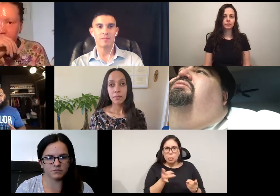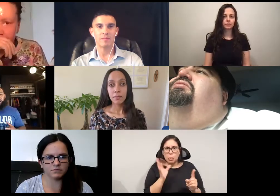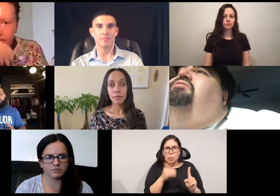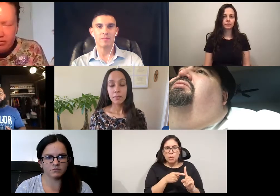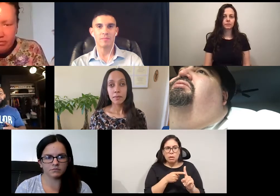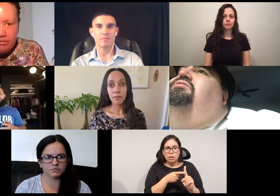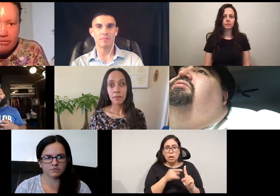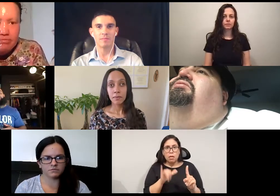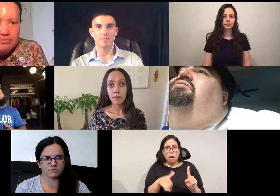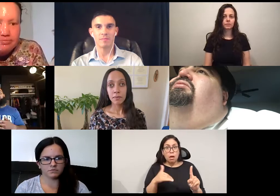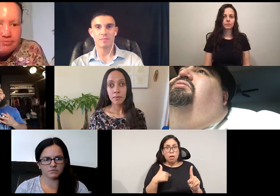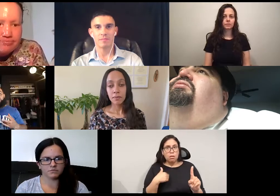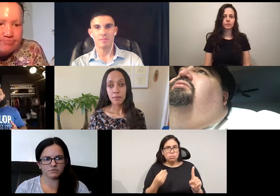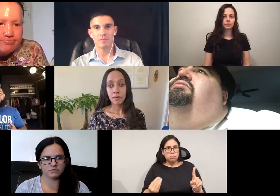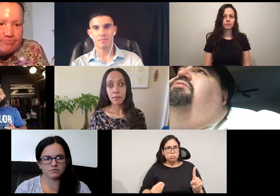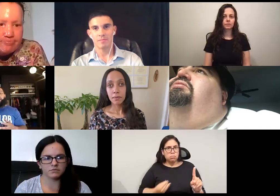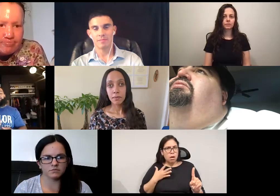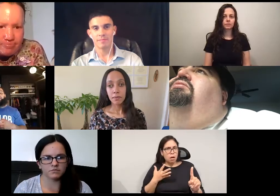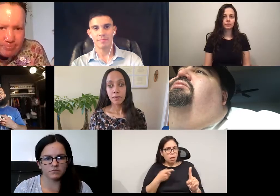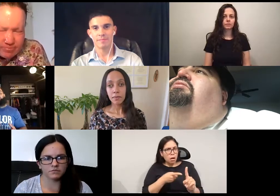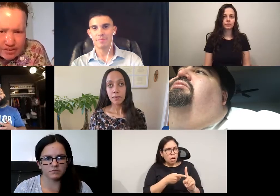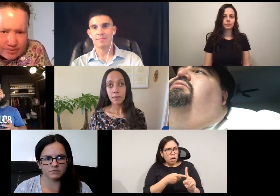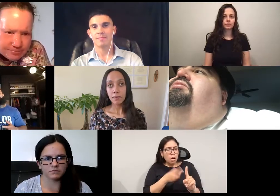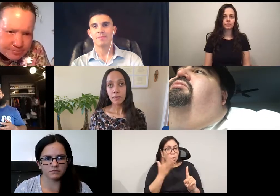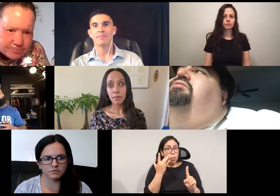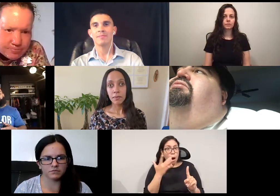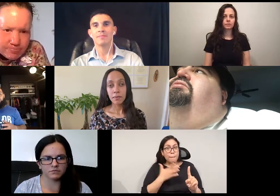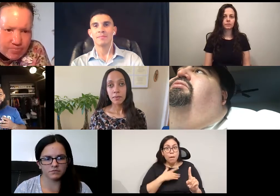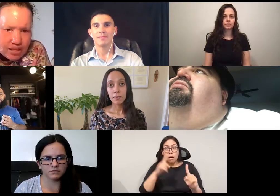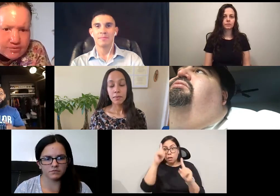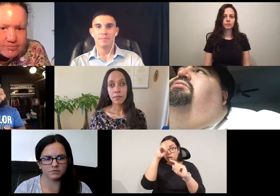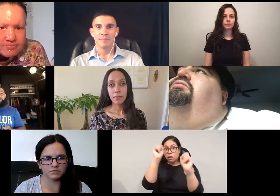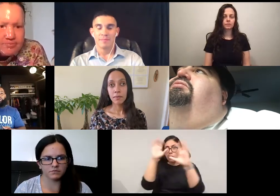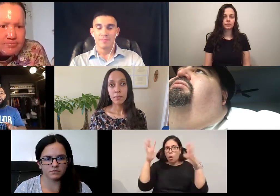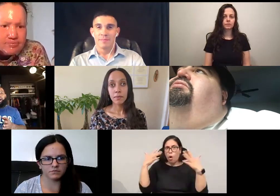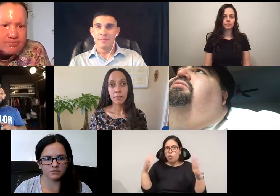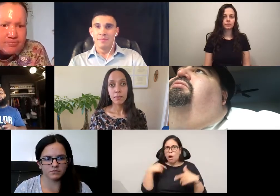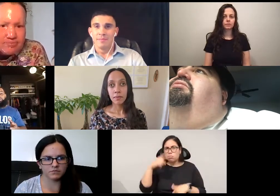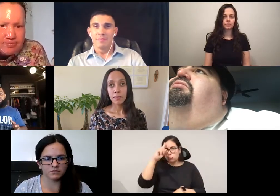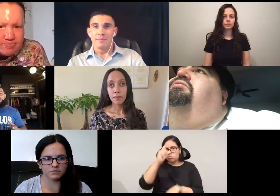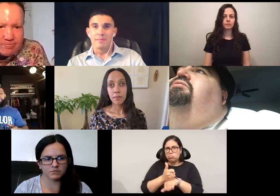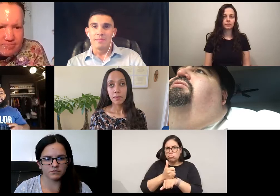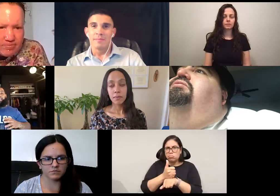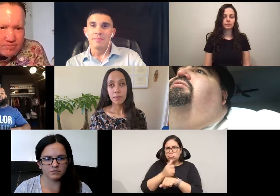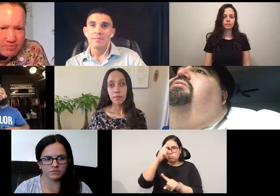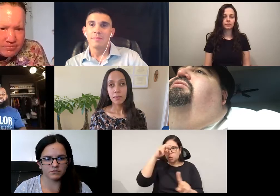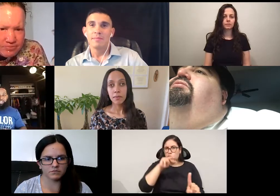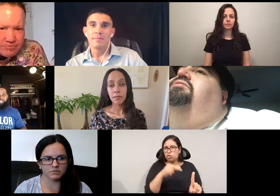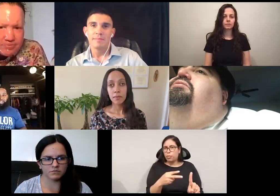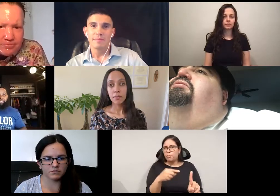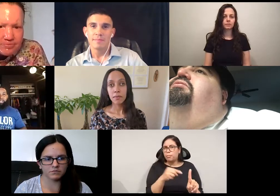is inspiring because they have already had their own perception of what they would do or how they would be in